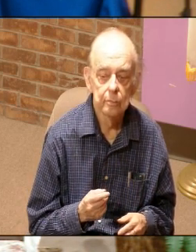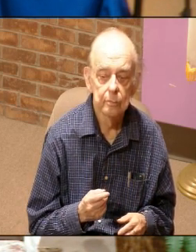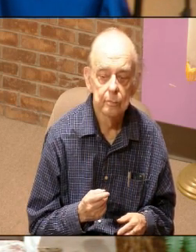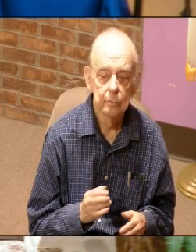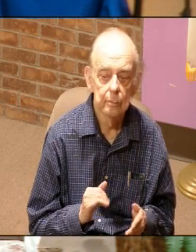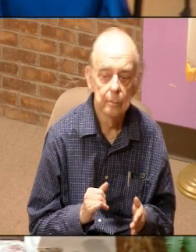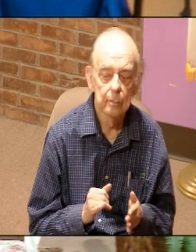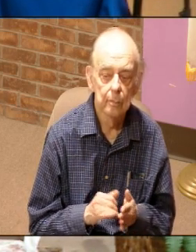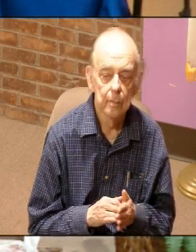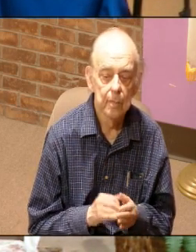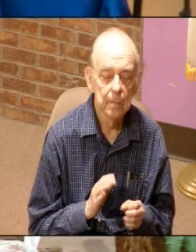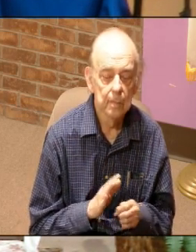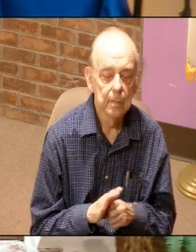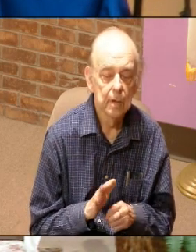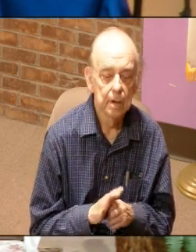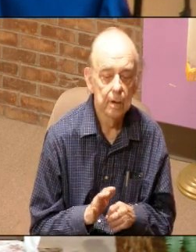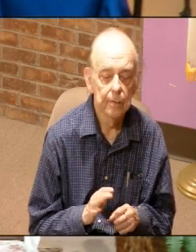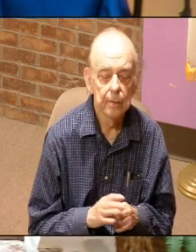that enough.